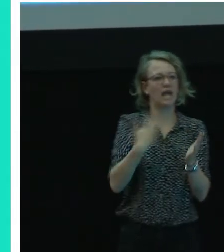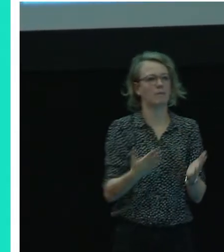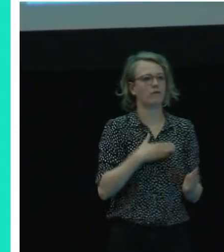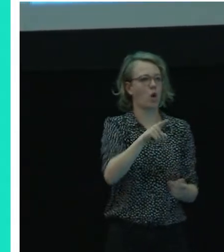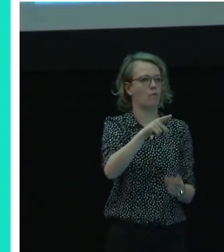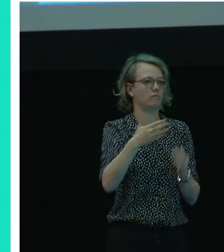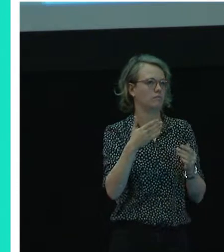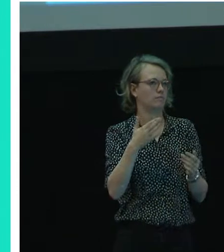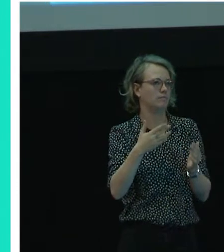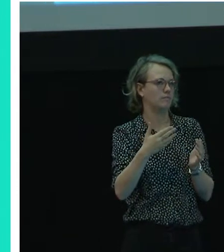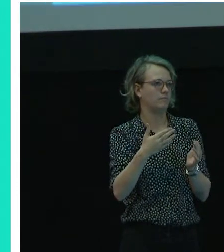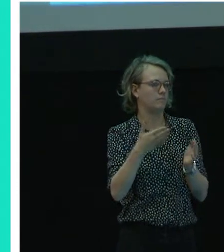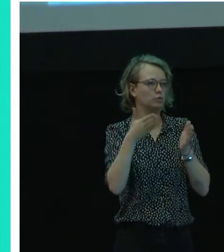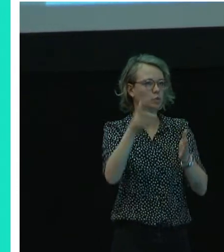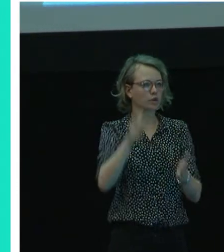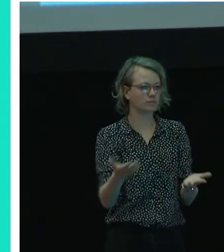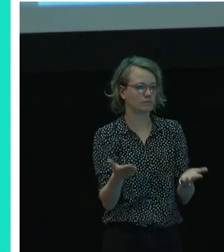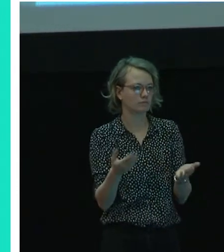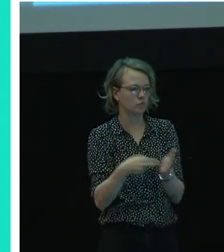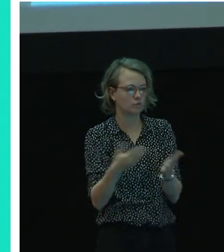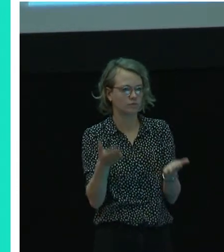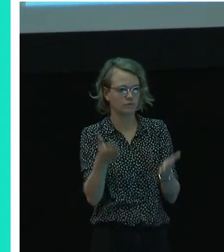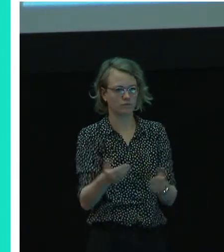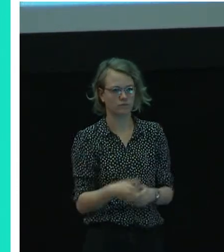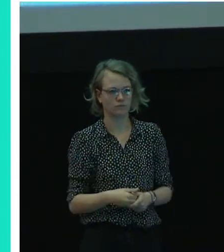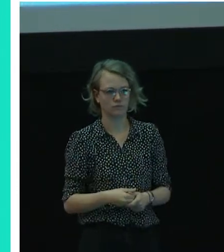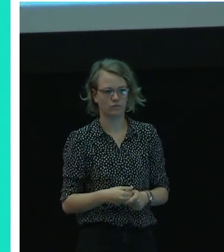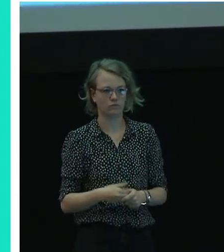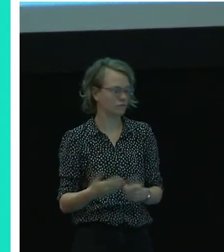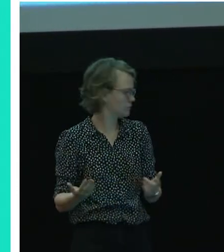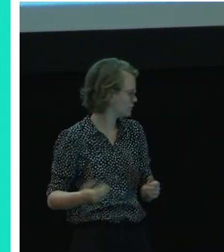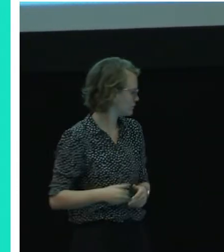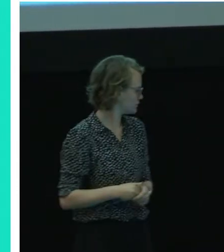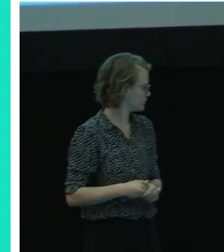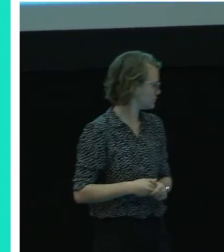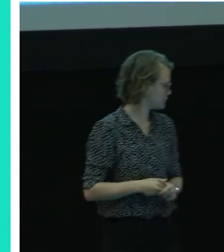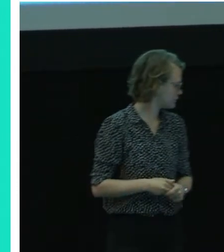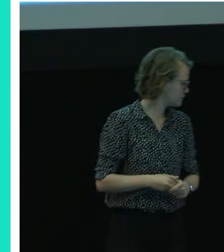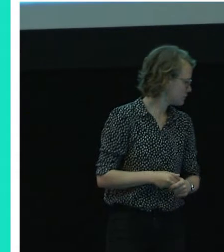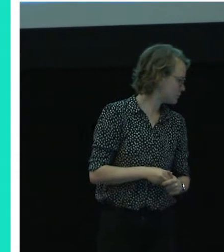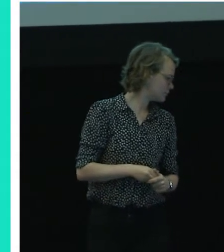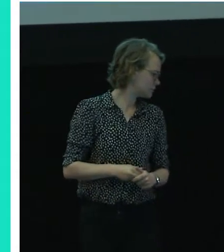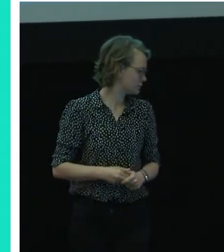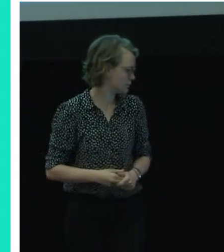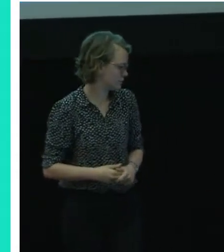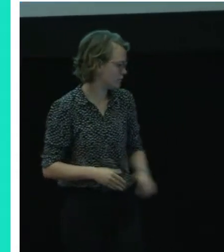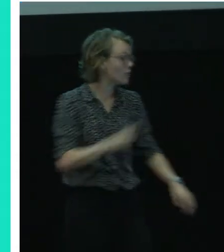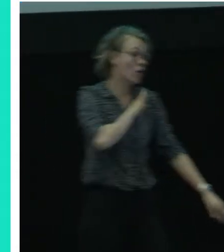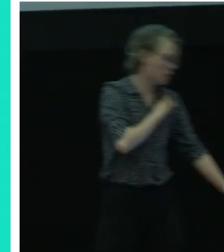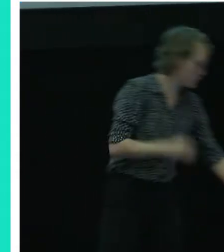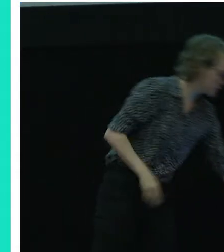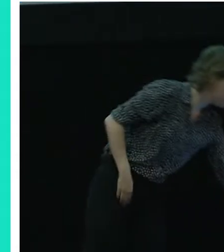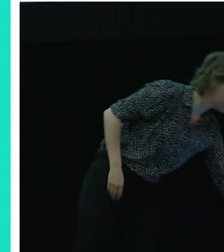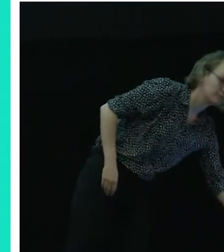So think about the information that you really need from your users. What is it that you want them to provide?